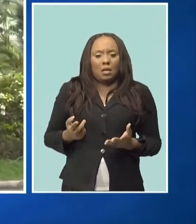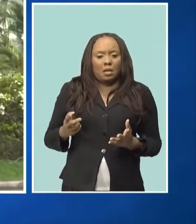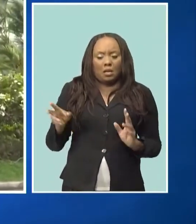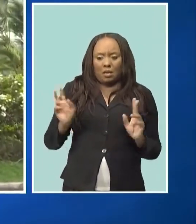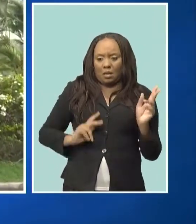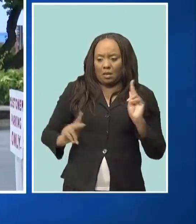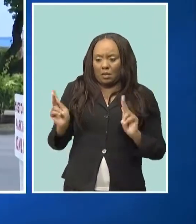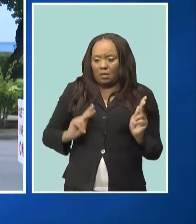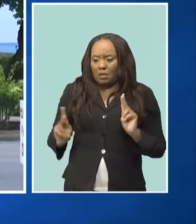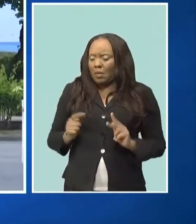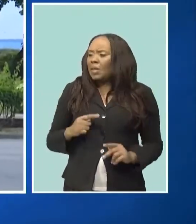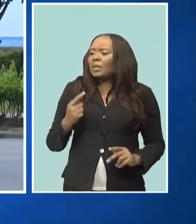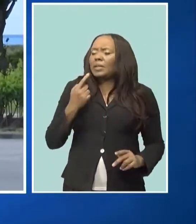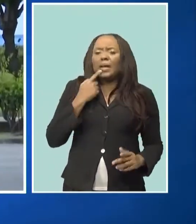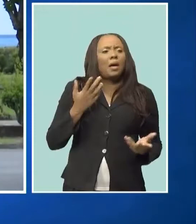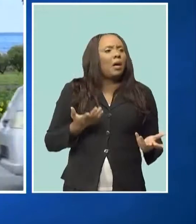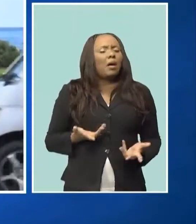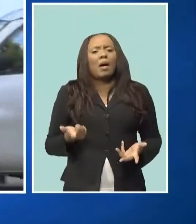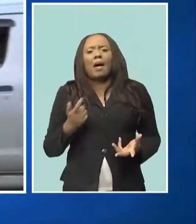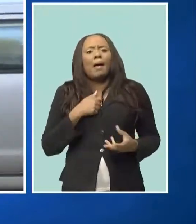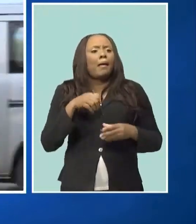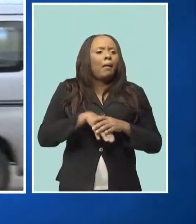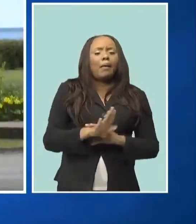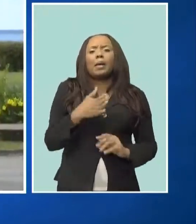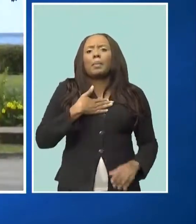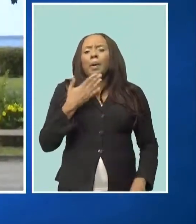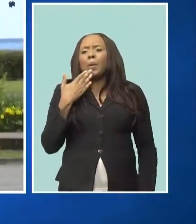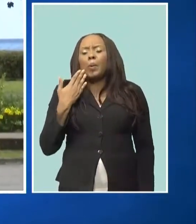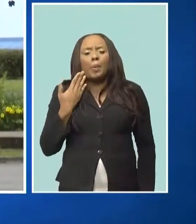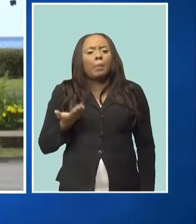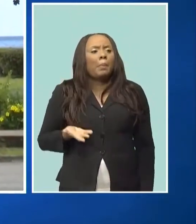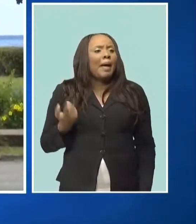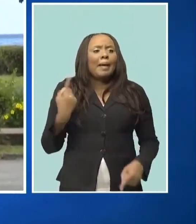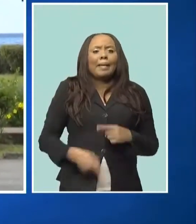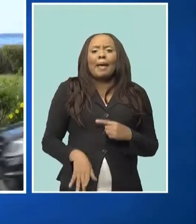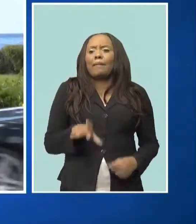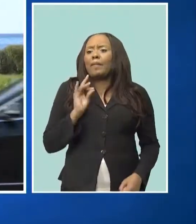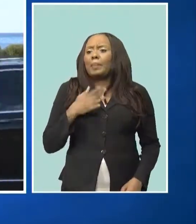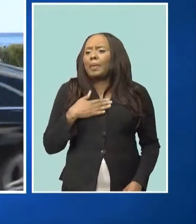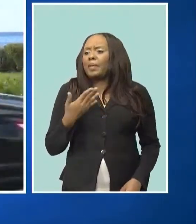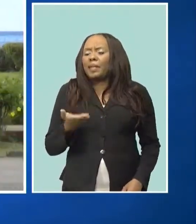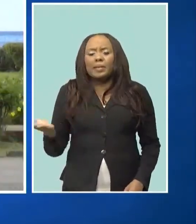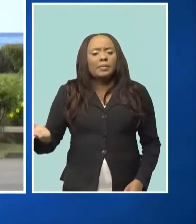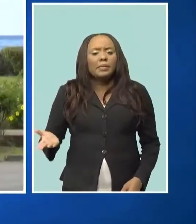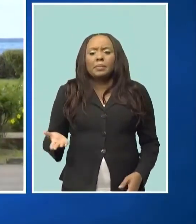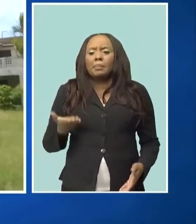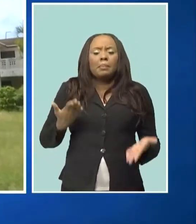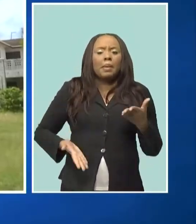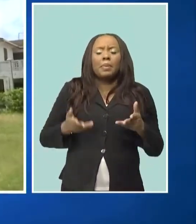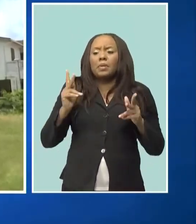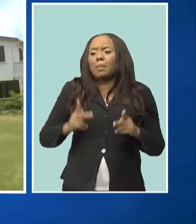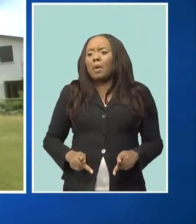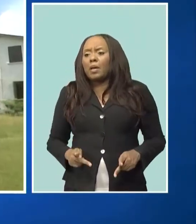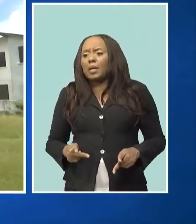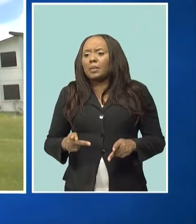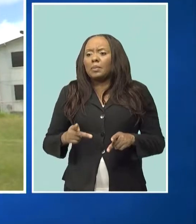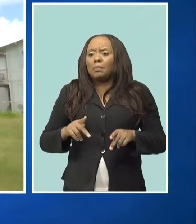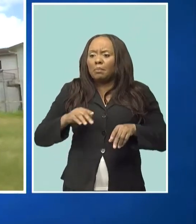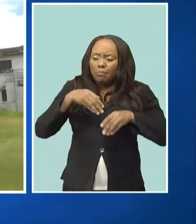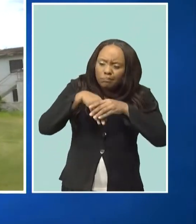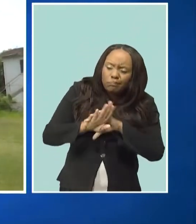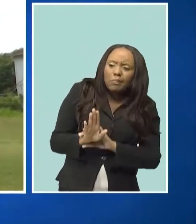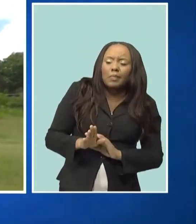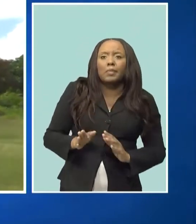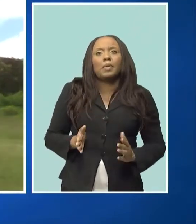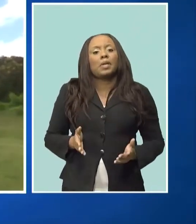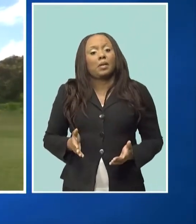So those are some of the areas that we have been focusing on. The senior officer also wants residents to do their part to help police with